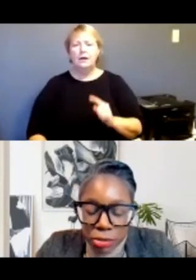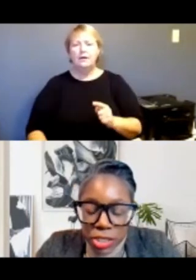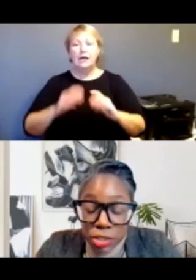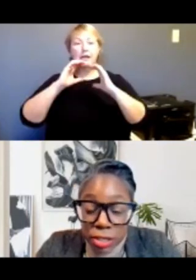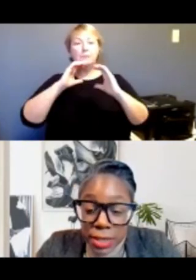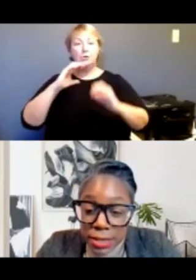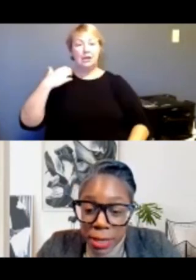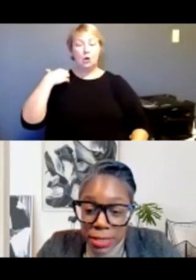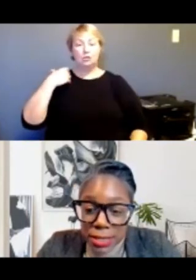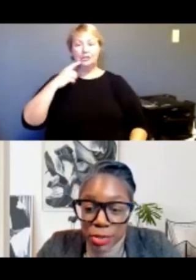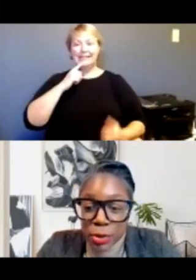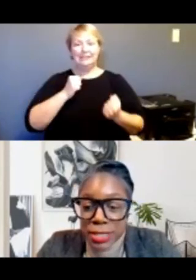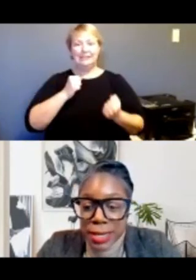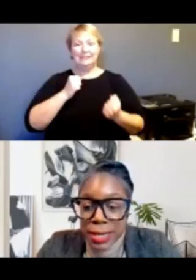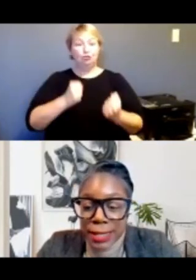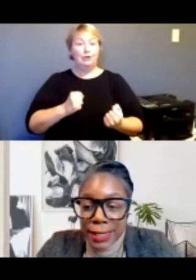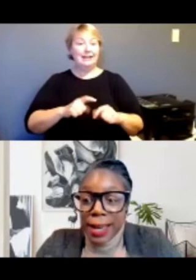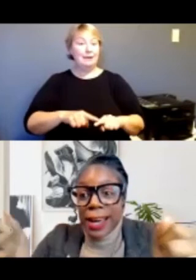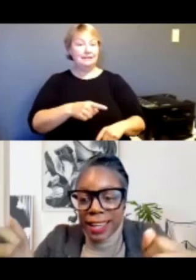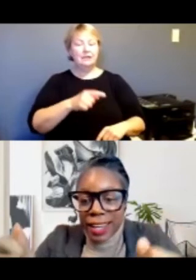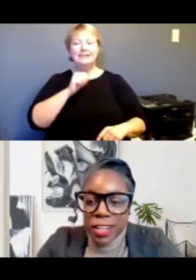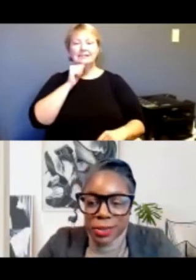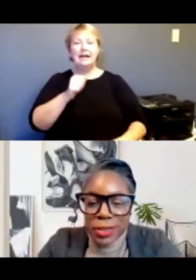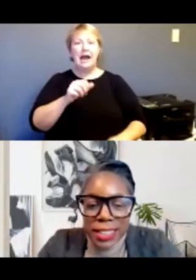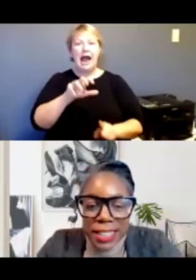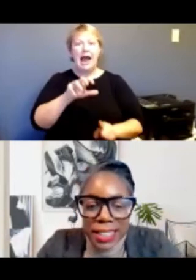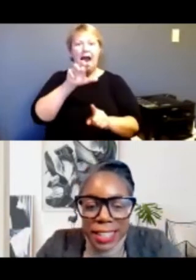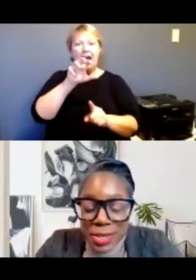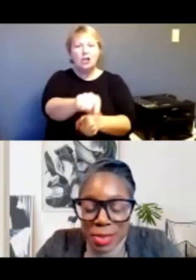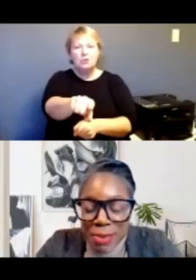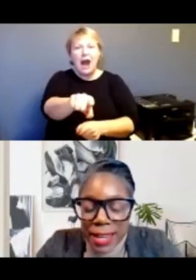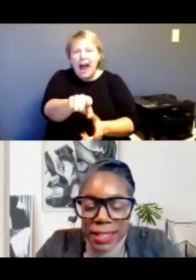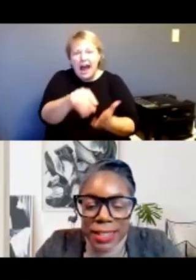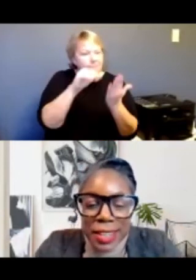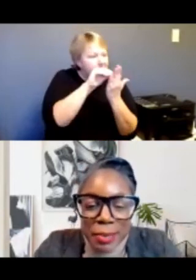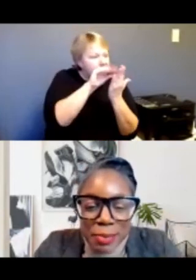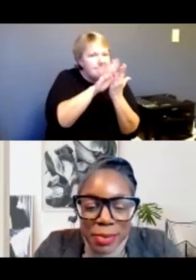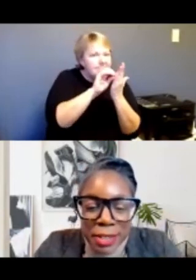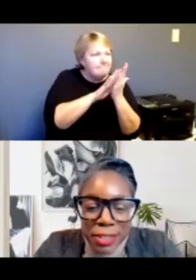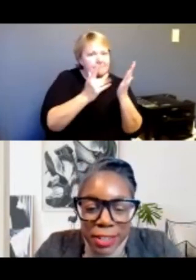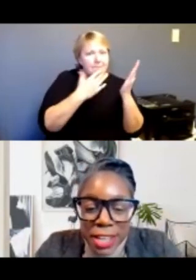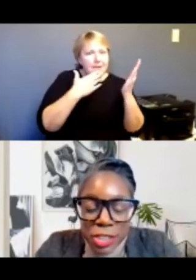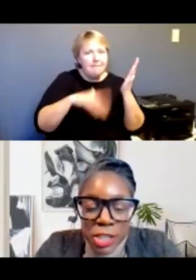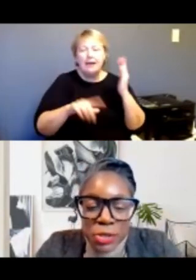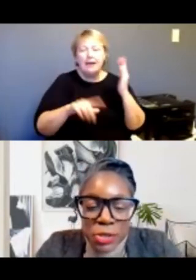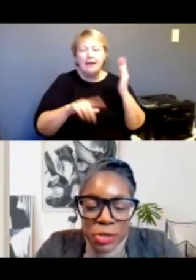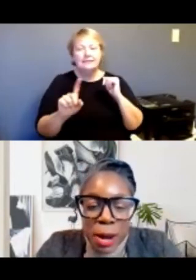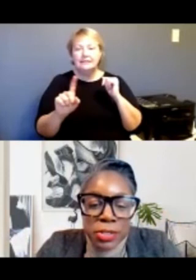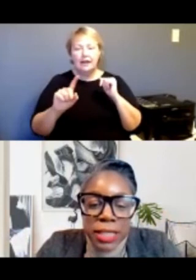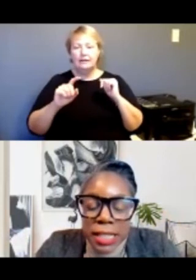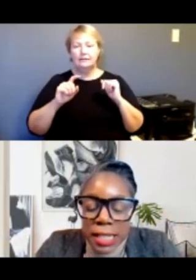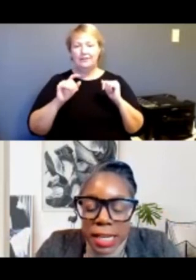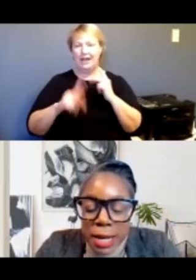coaching is strengths-based. So it's not an aha, I caught you doing something bad, kind of a educational